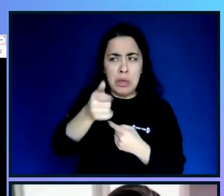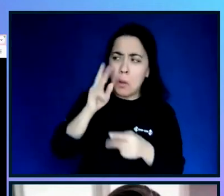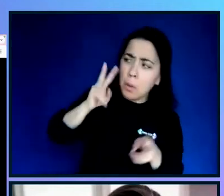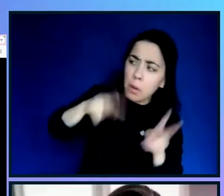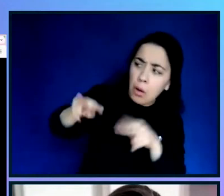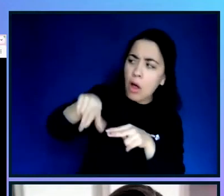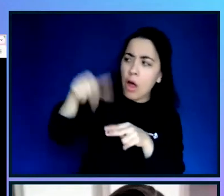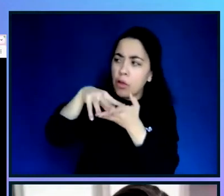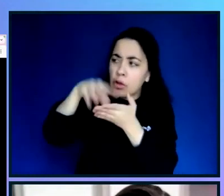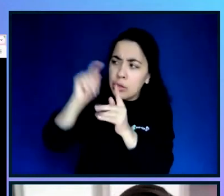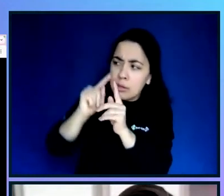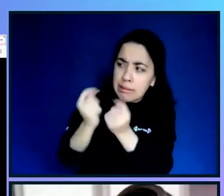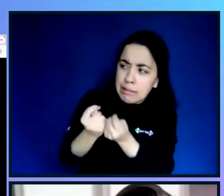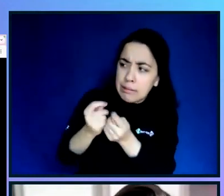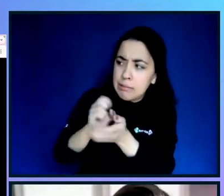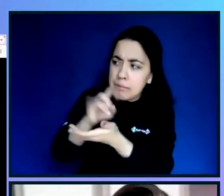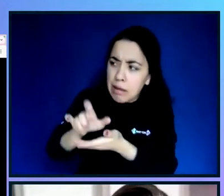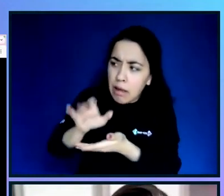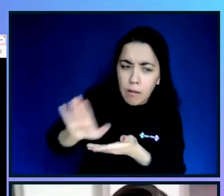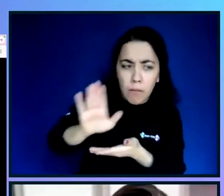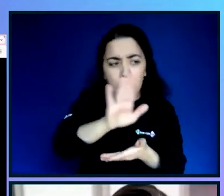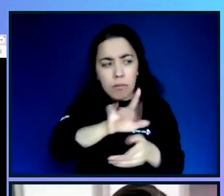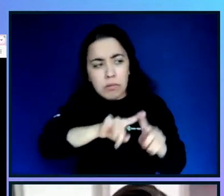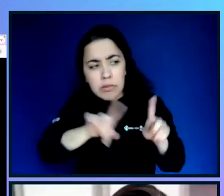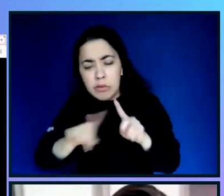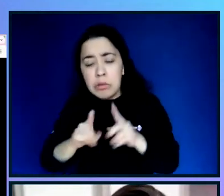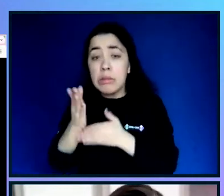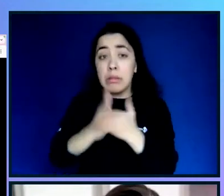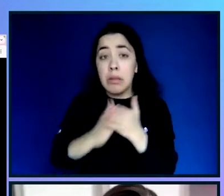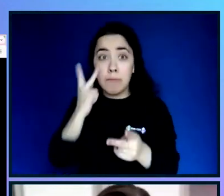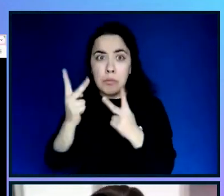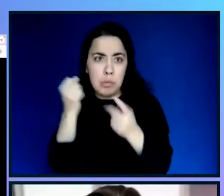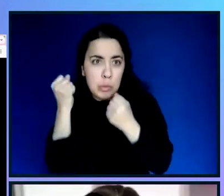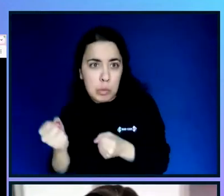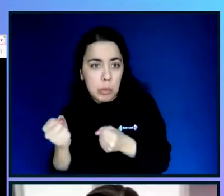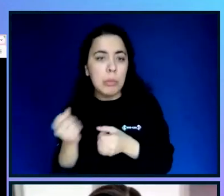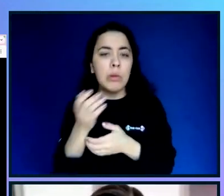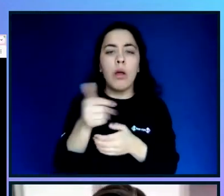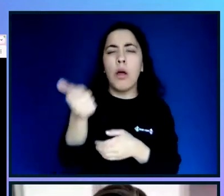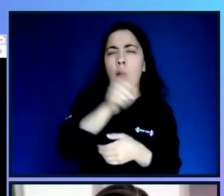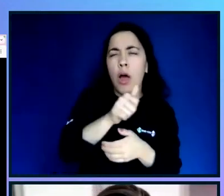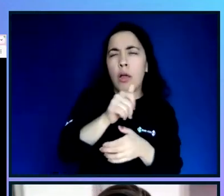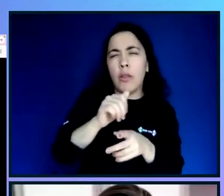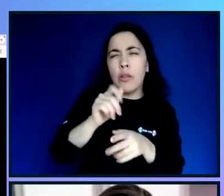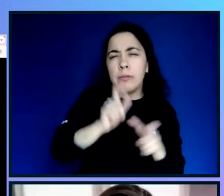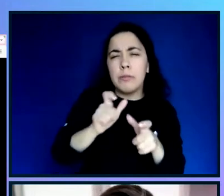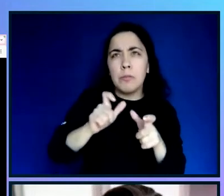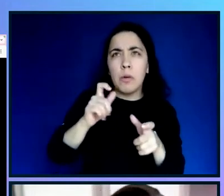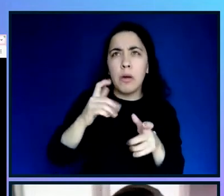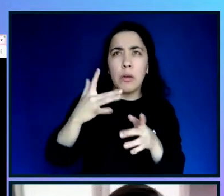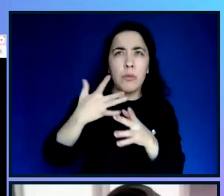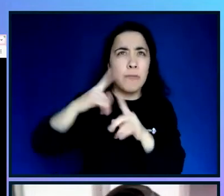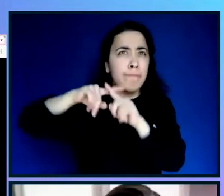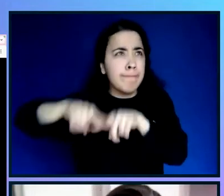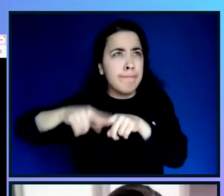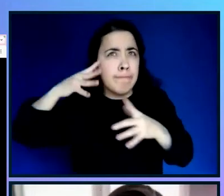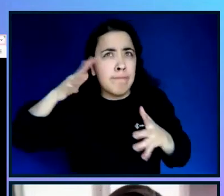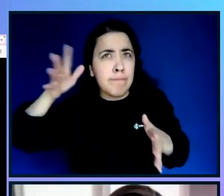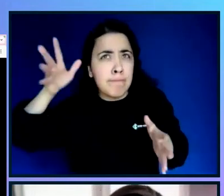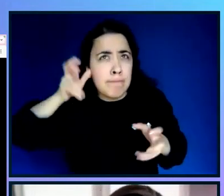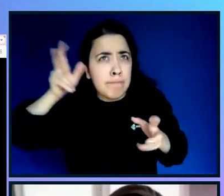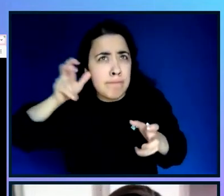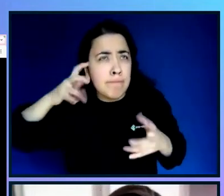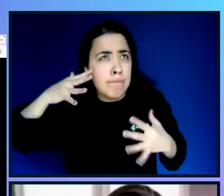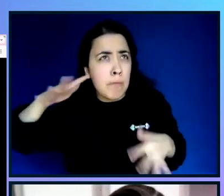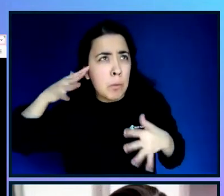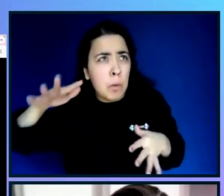of a team. Some are more visual, others are auditory learners, and some may need to move